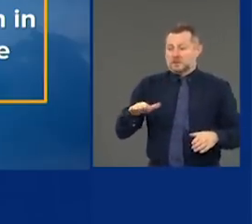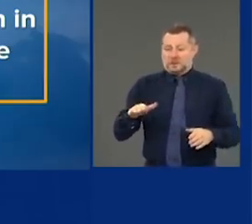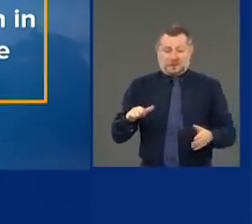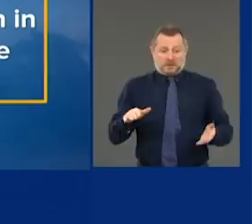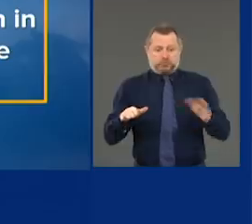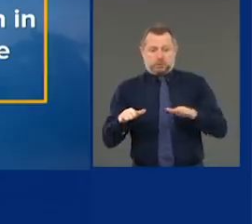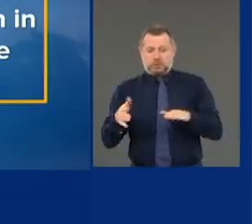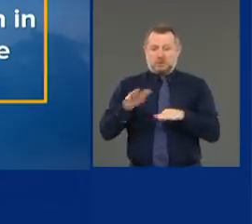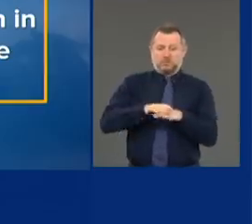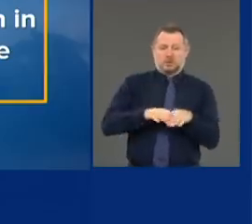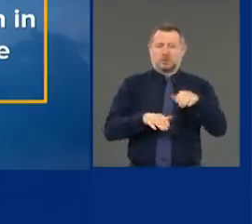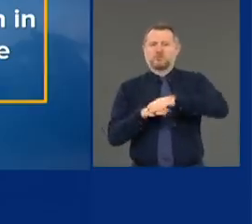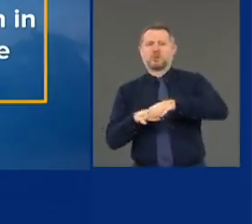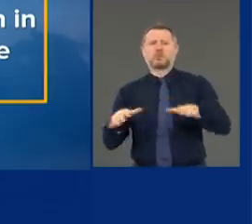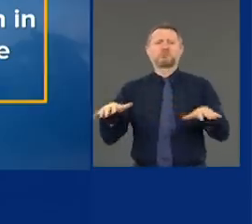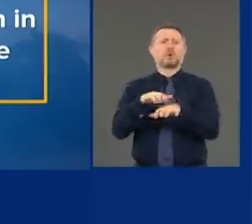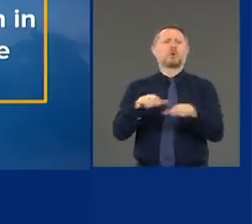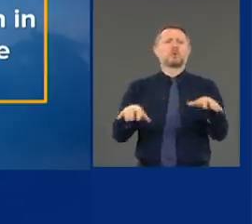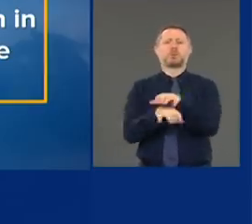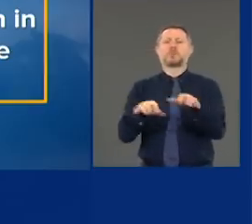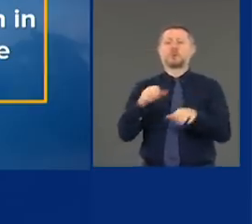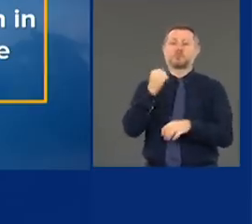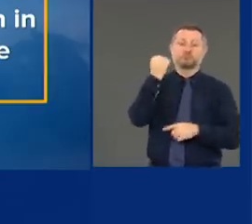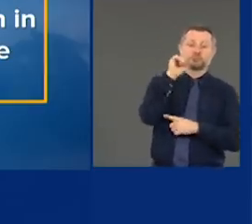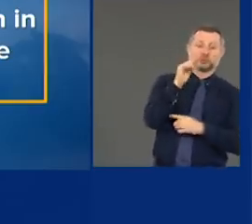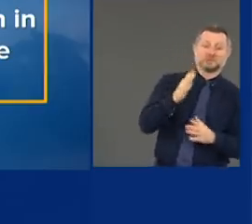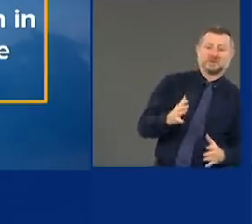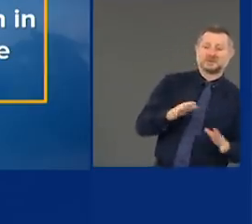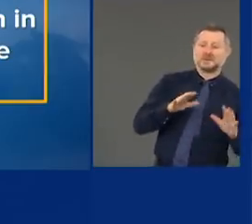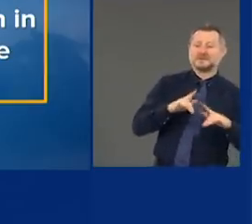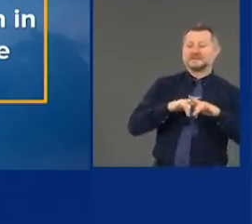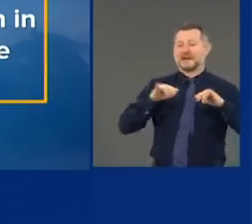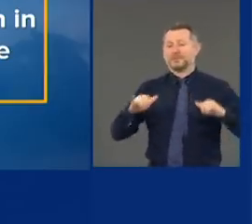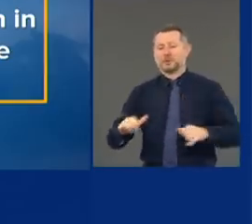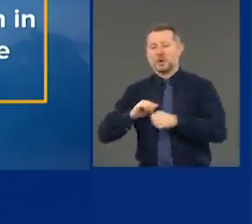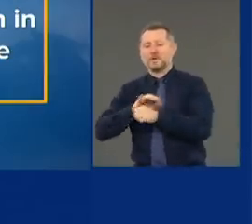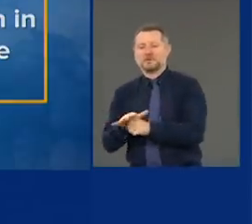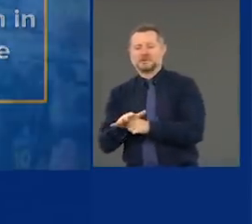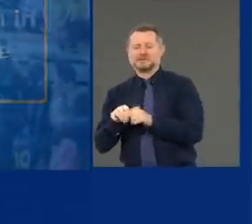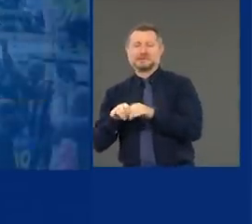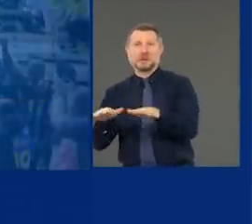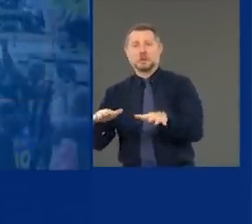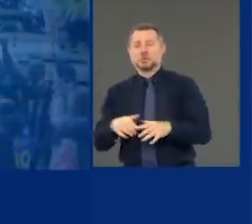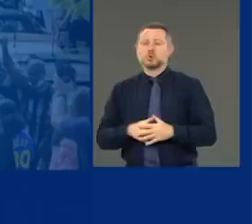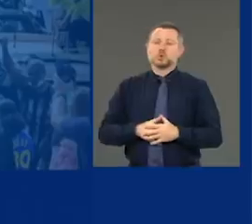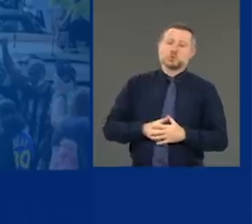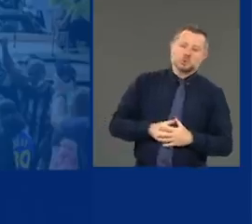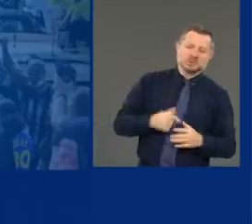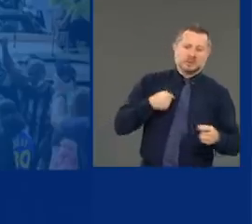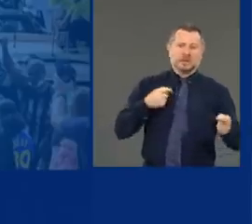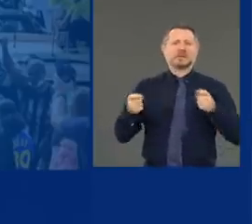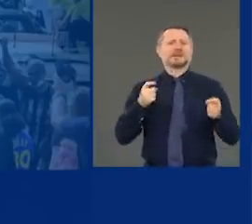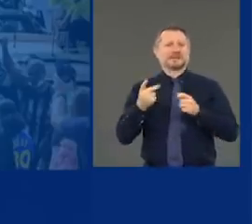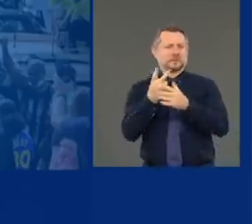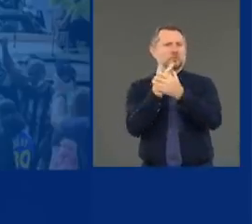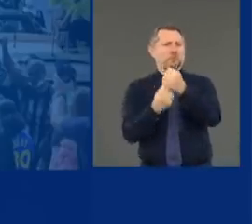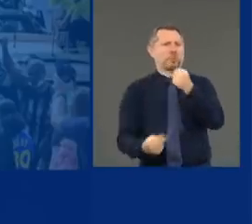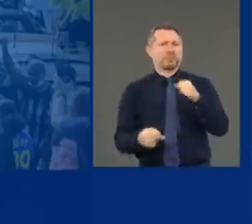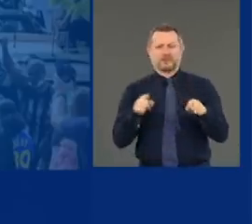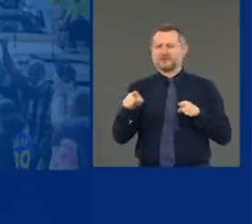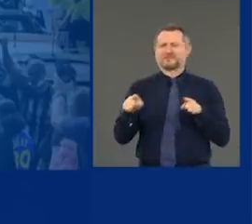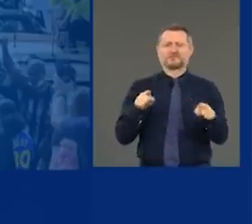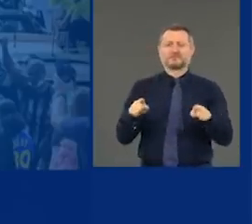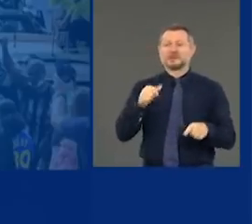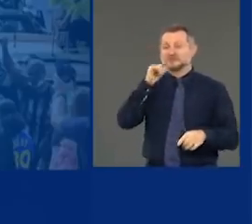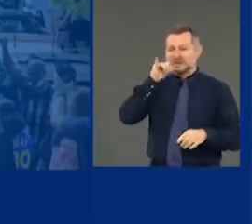protests, it's protests happening during the COVID situation. So we have to deal with both. The protests continued